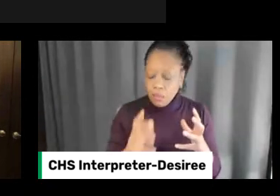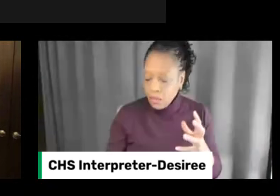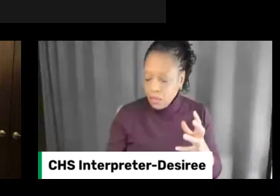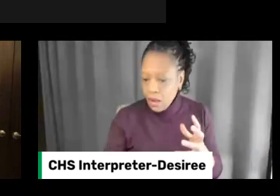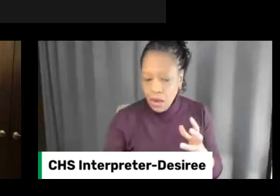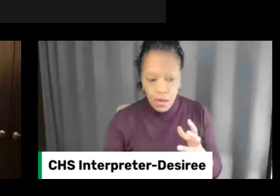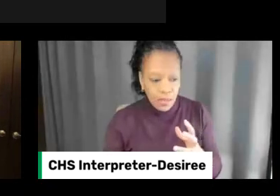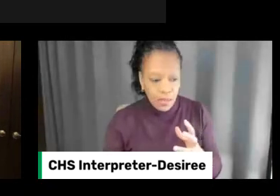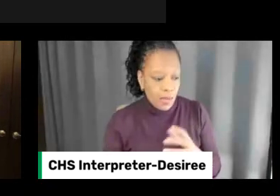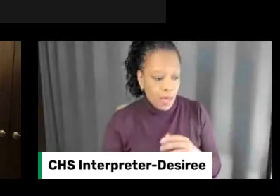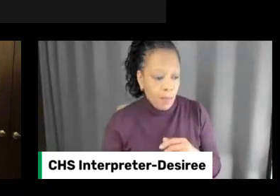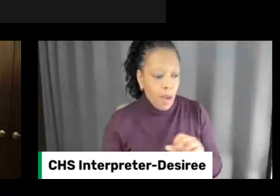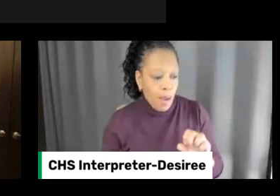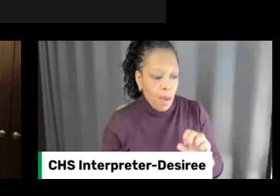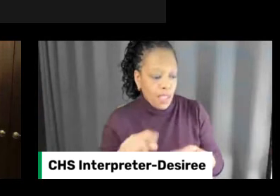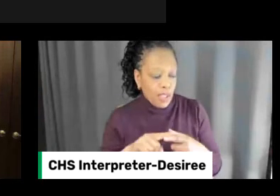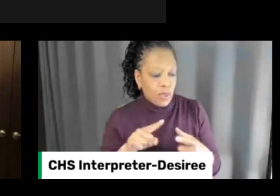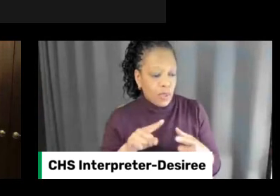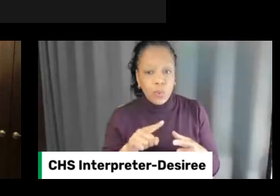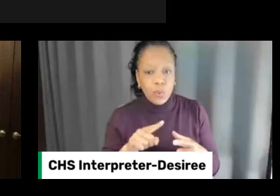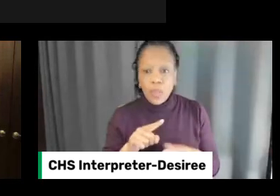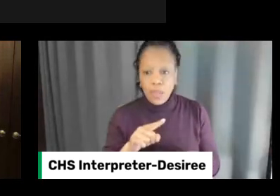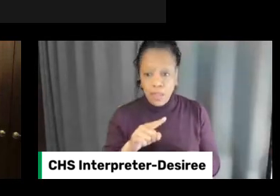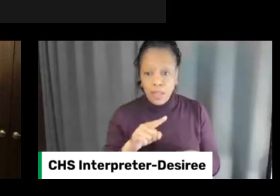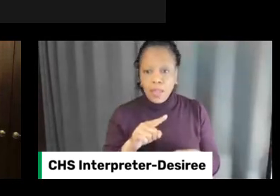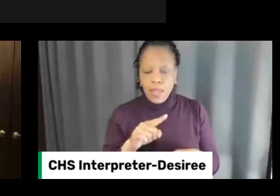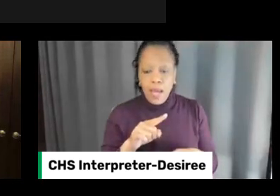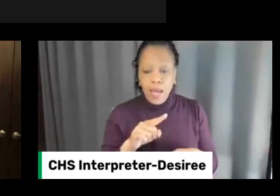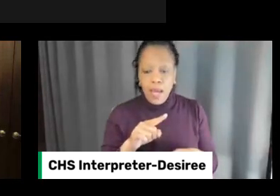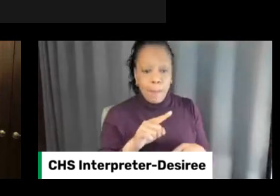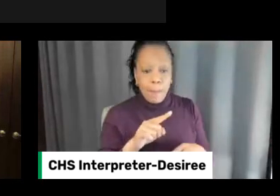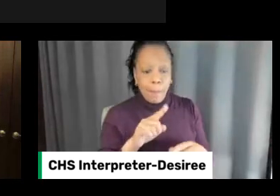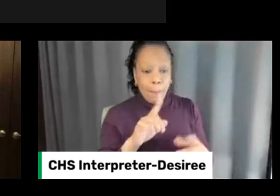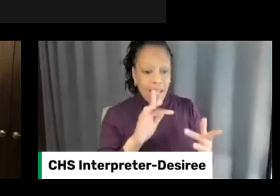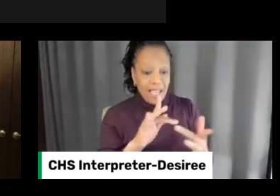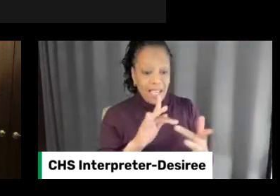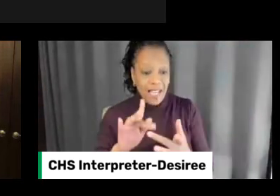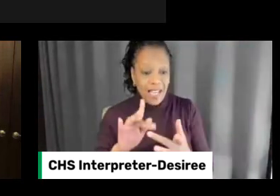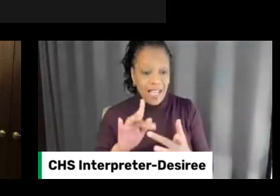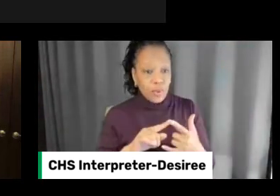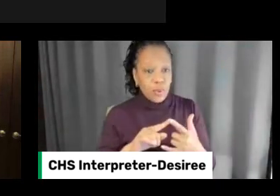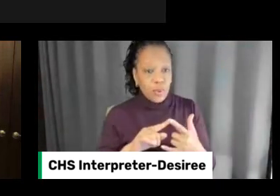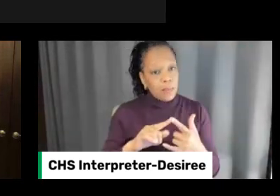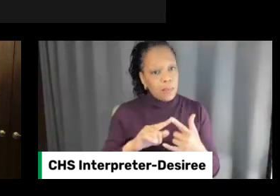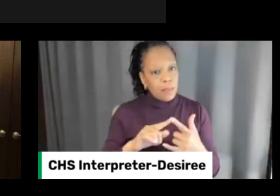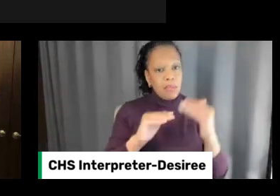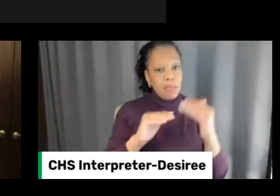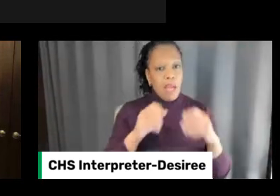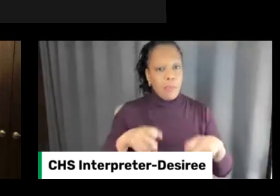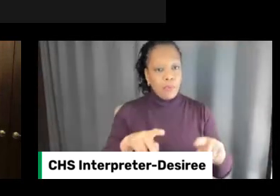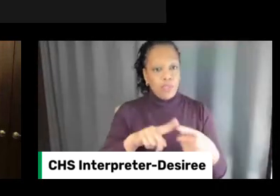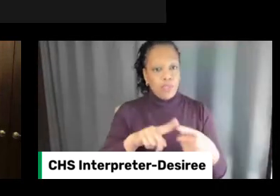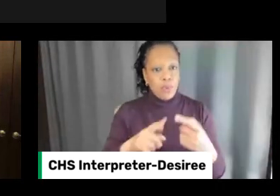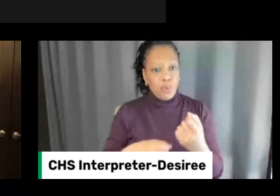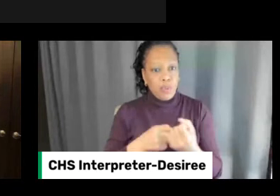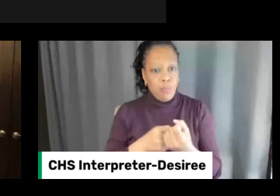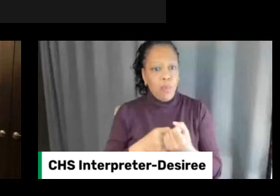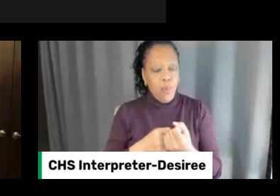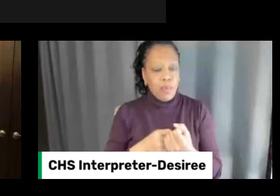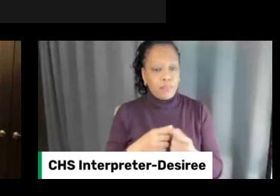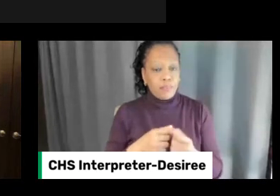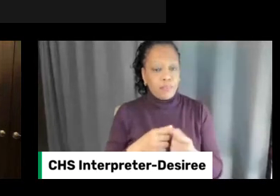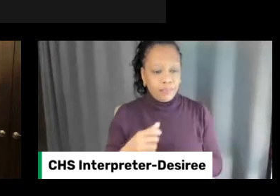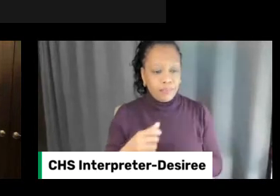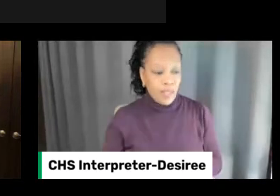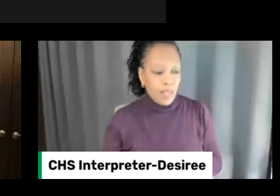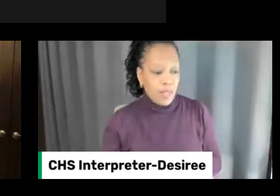and food businesses across Cook County and connect to capacity building opportunities to support them. And of course, we'll